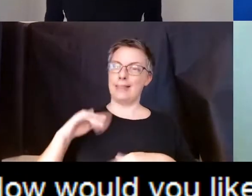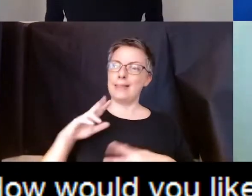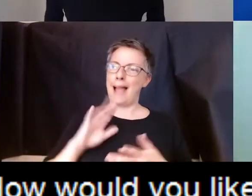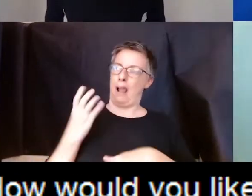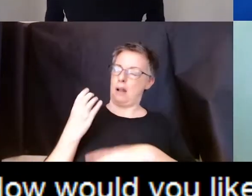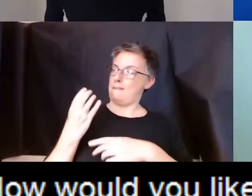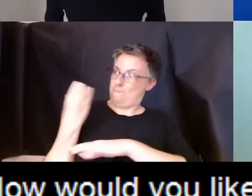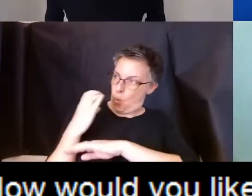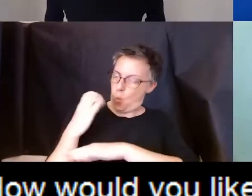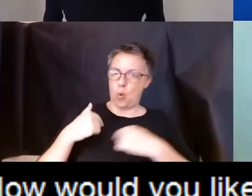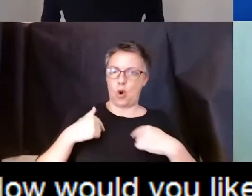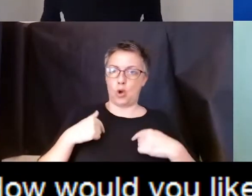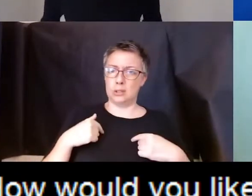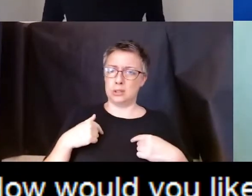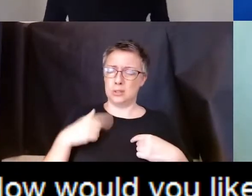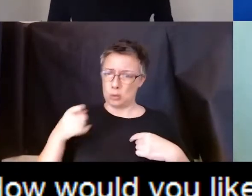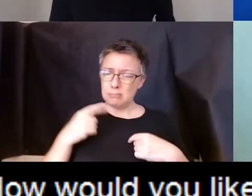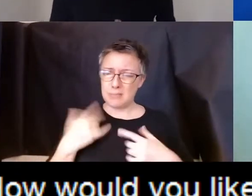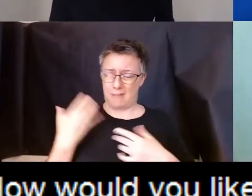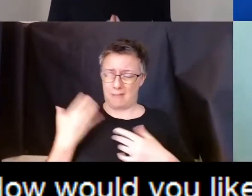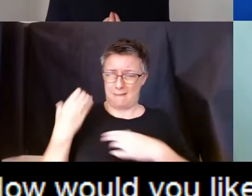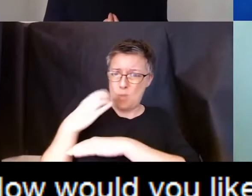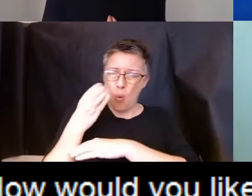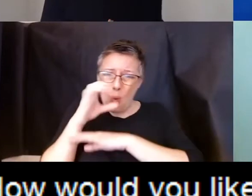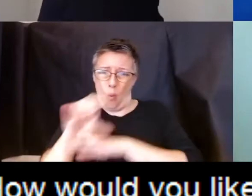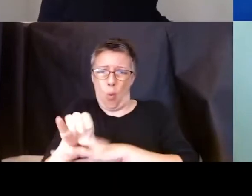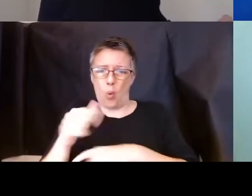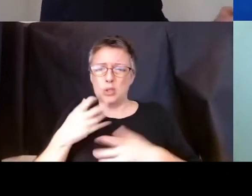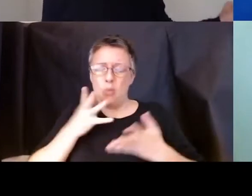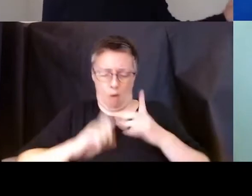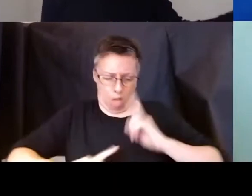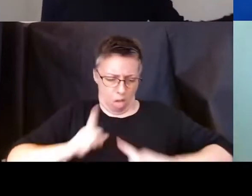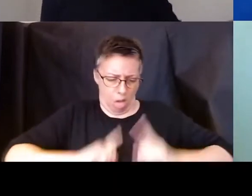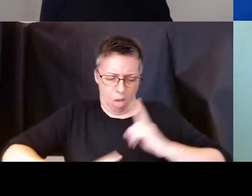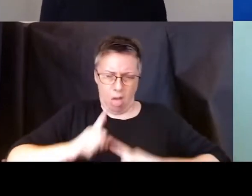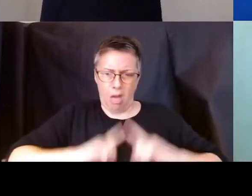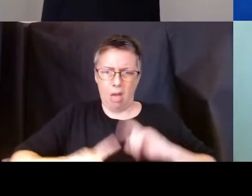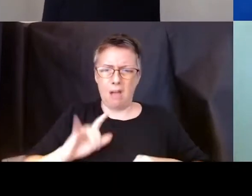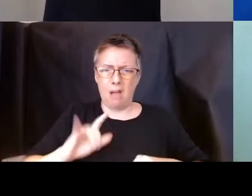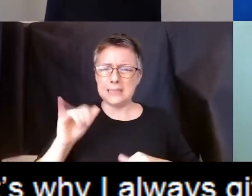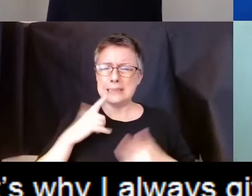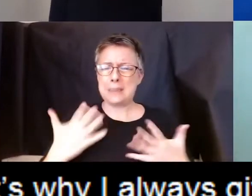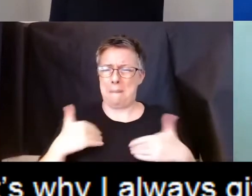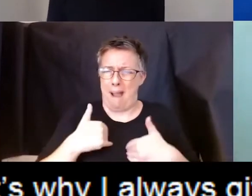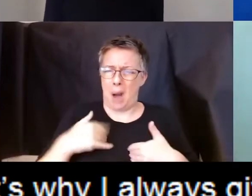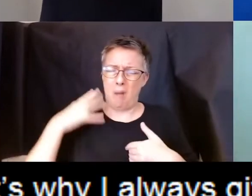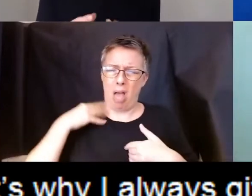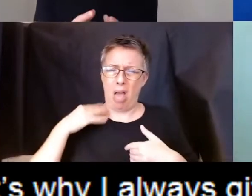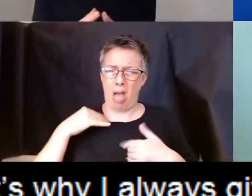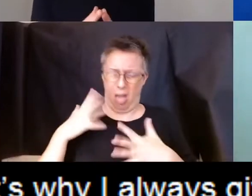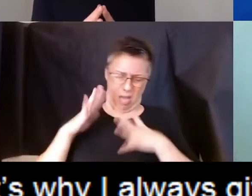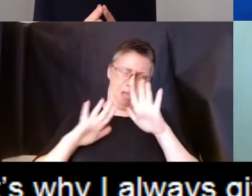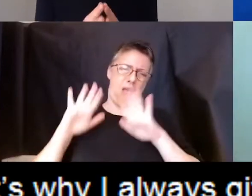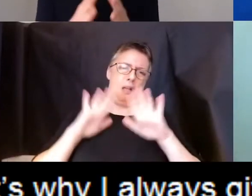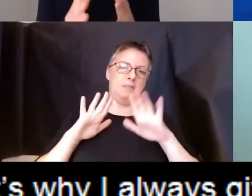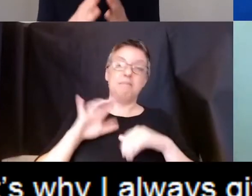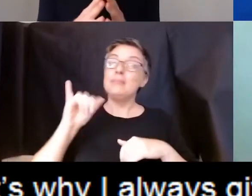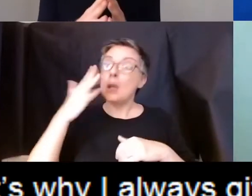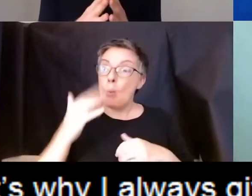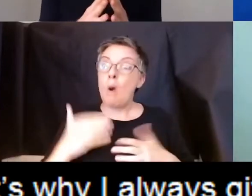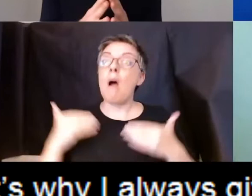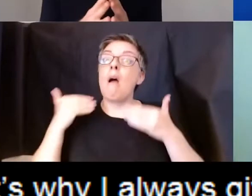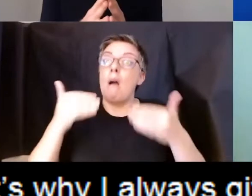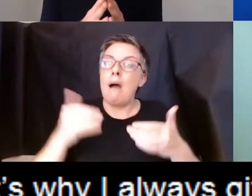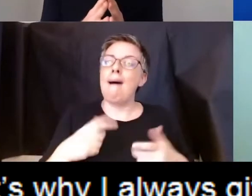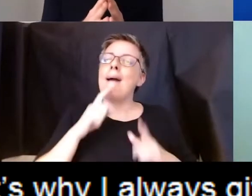be force-fed blood while internally drowning as an animal is feeding from you? That's why I always give people a